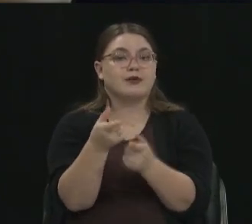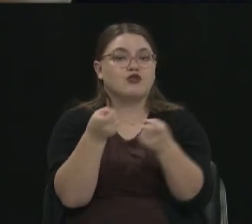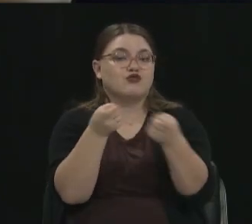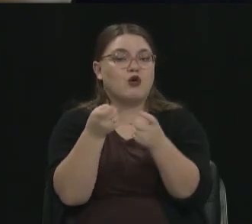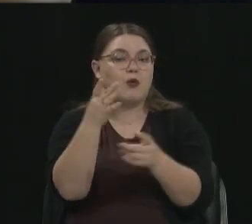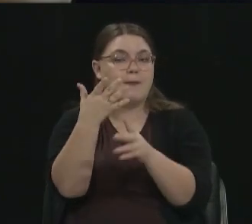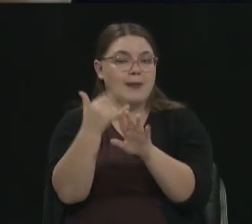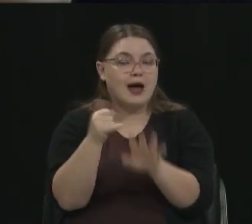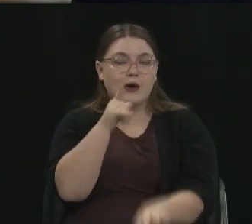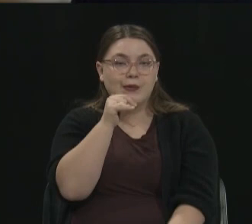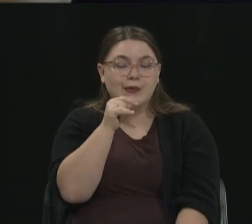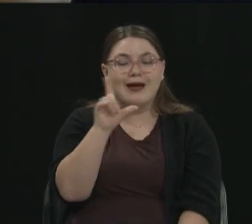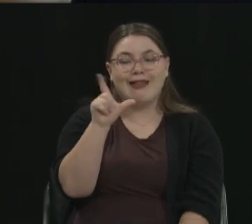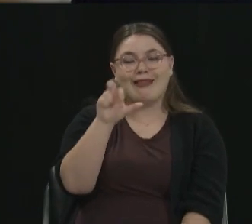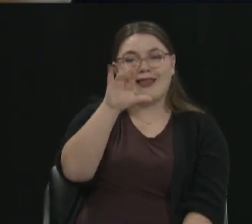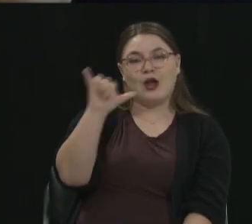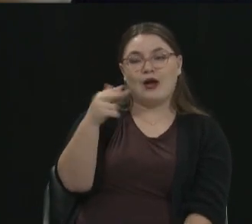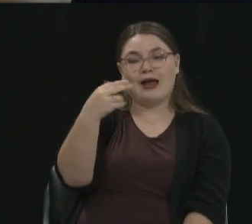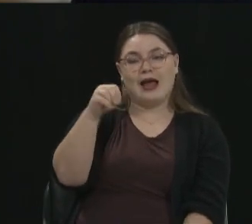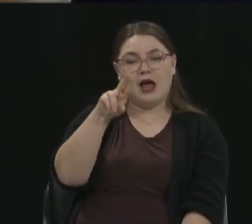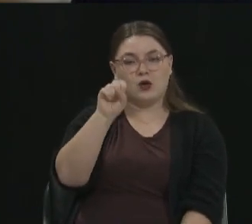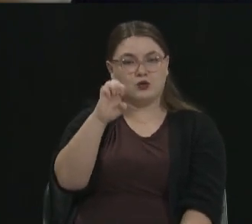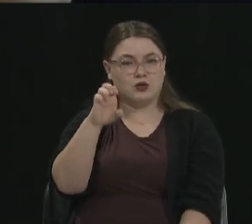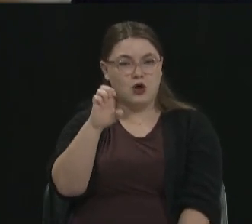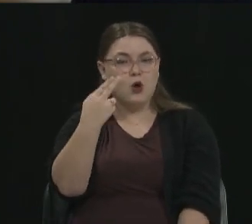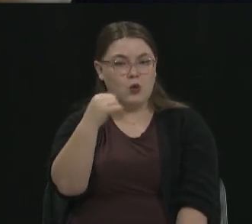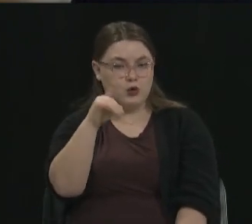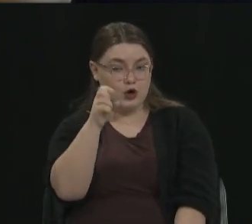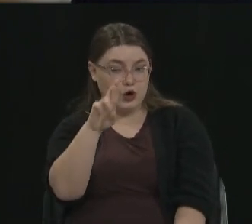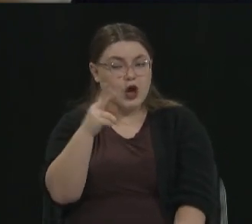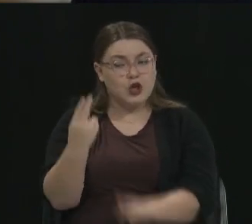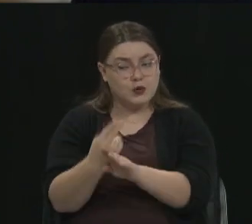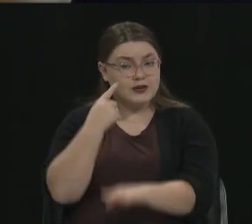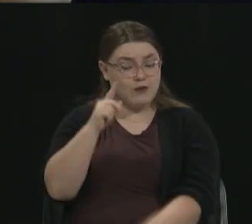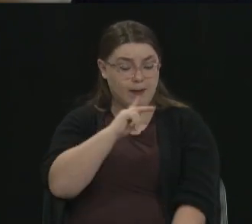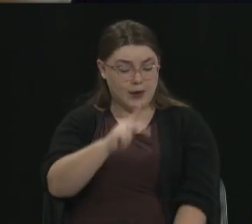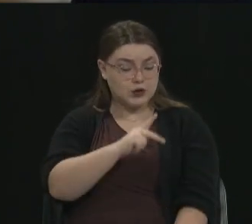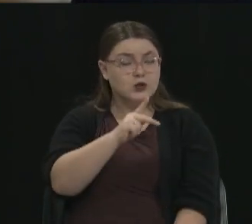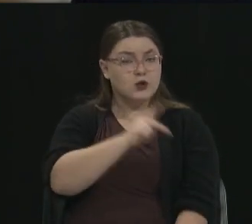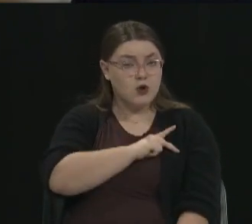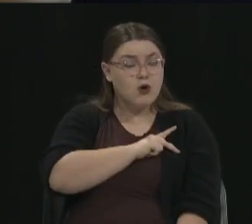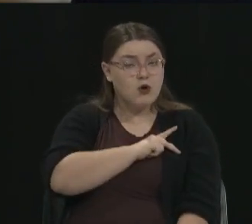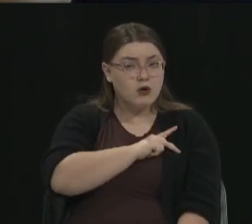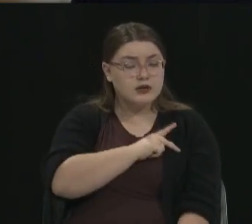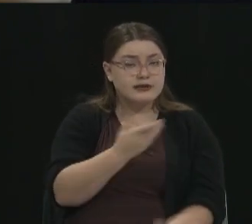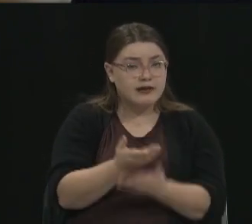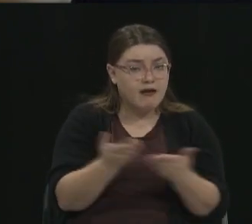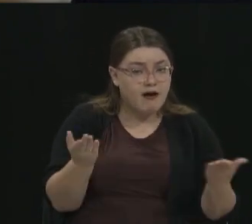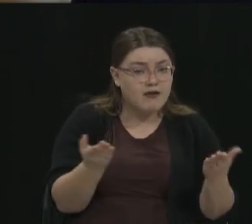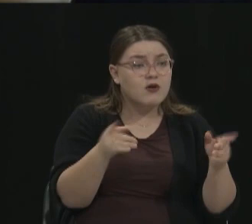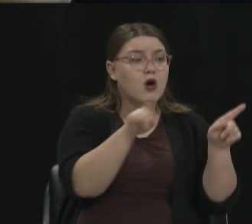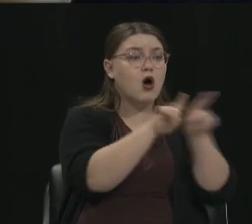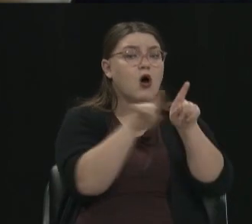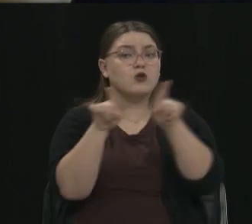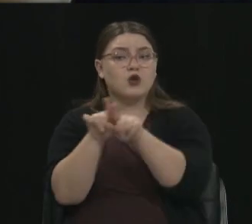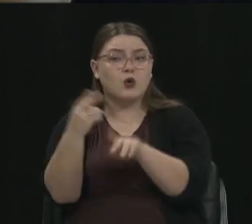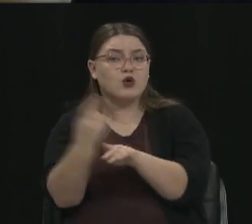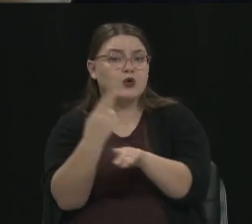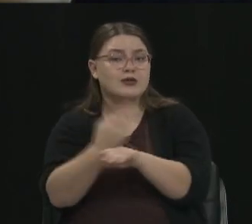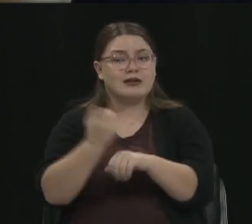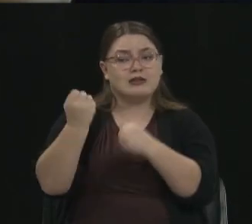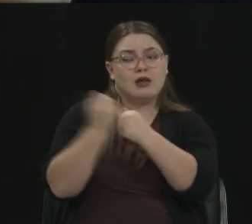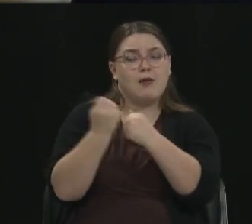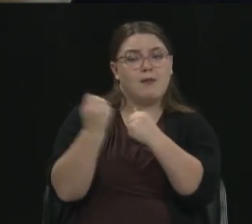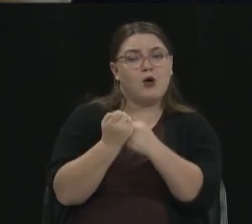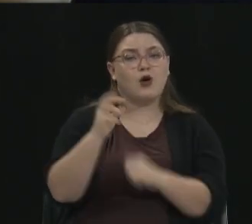And he used that money for personal benefit, but he also used it to support Republicans who would support him. So he also tried to knock off